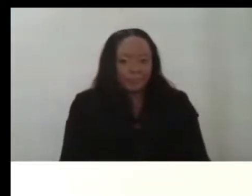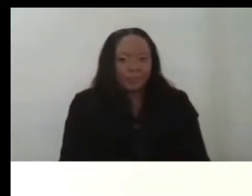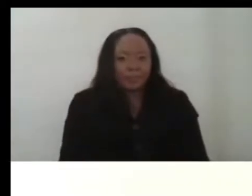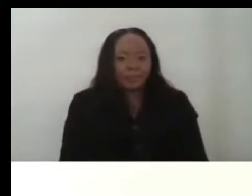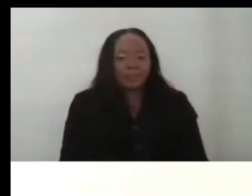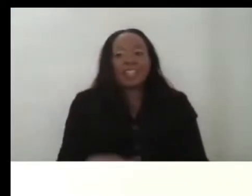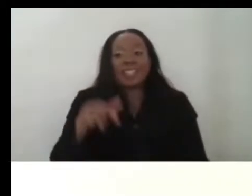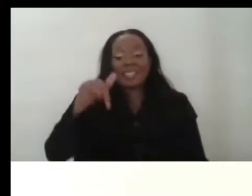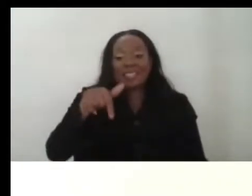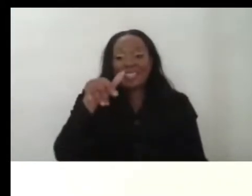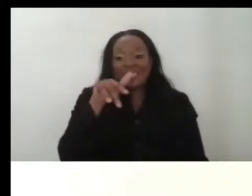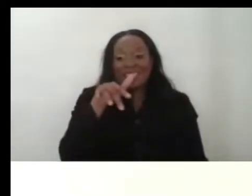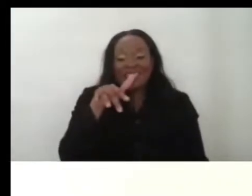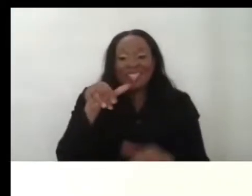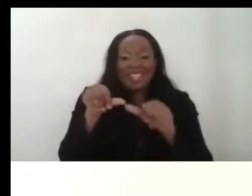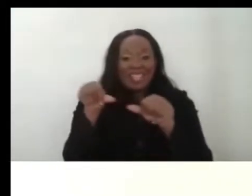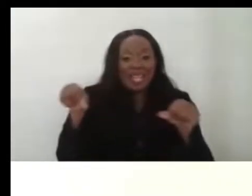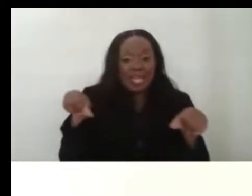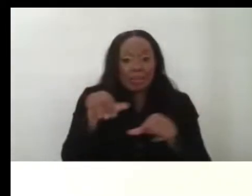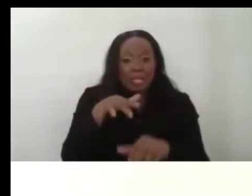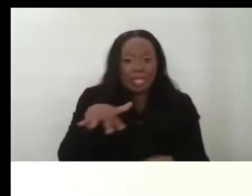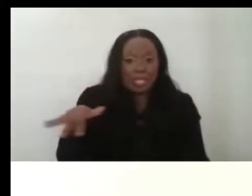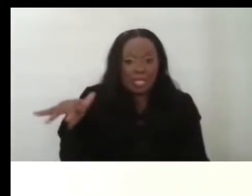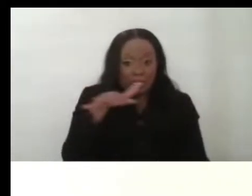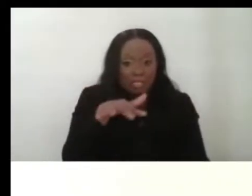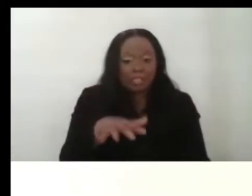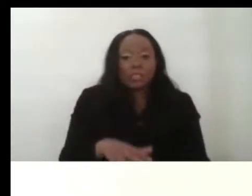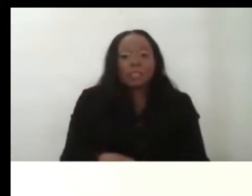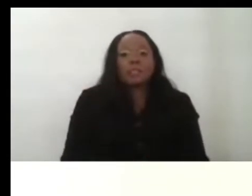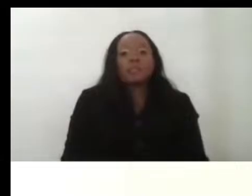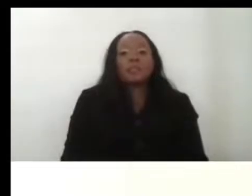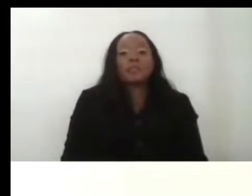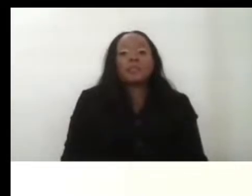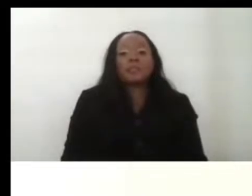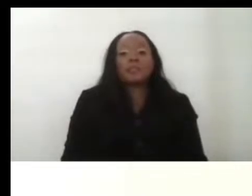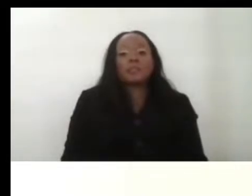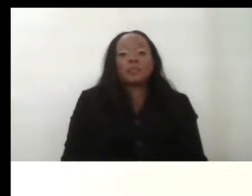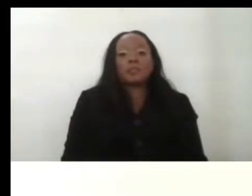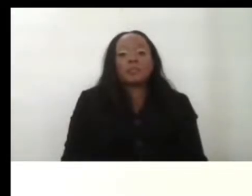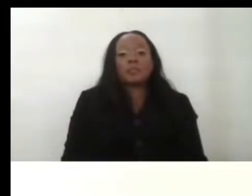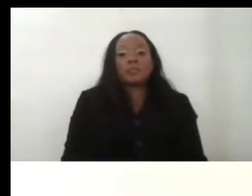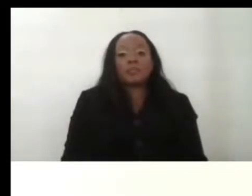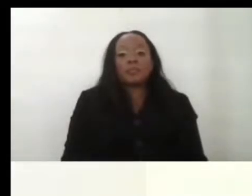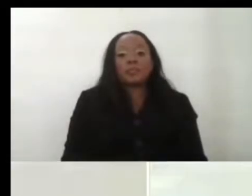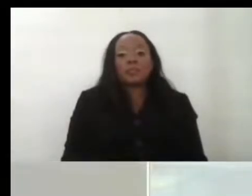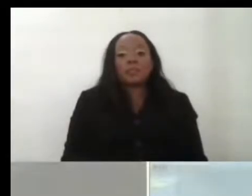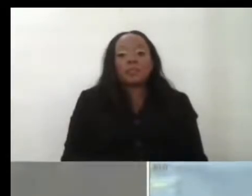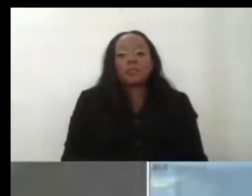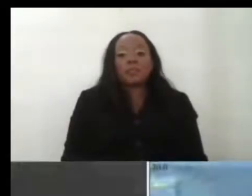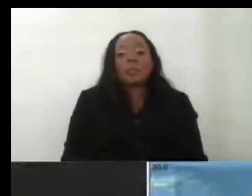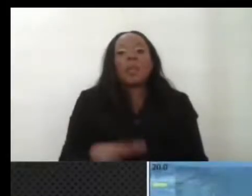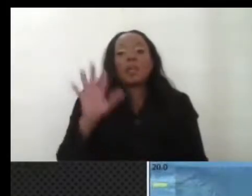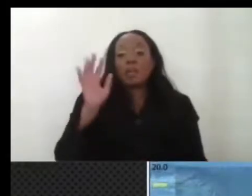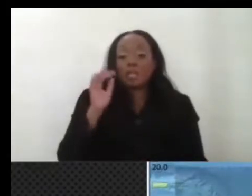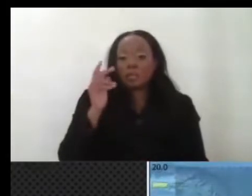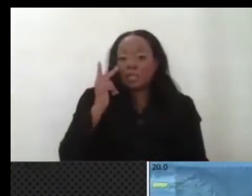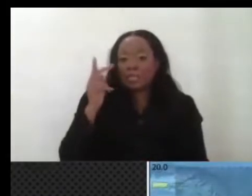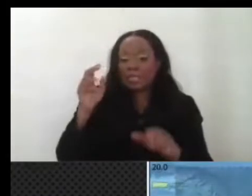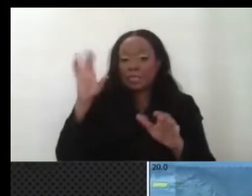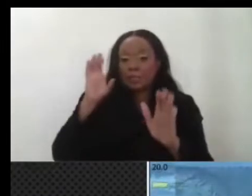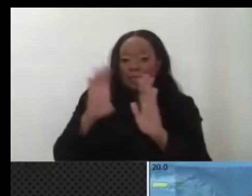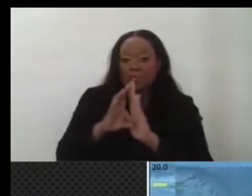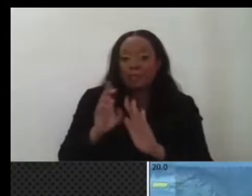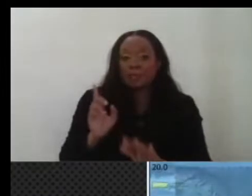area, as you can see from the shaded gray box, including Barbados all the way to west coast of Africa, produced 6